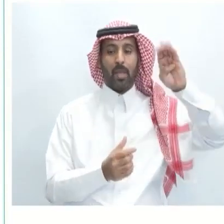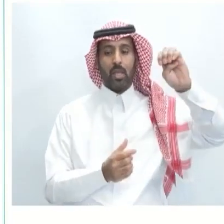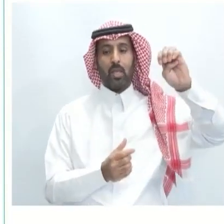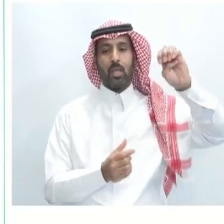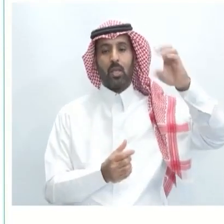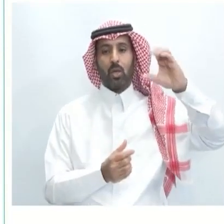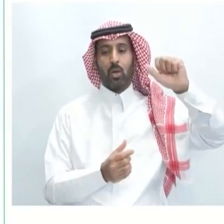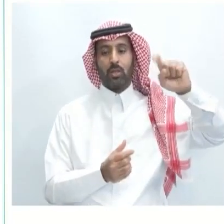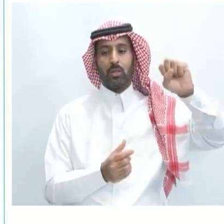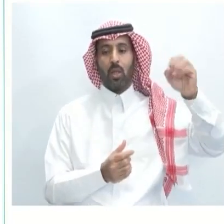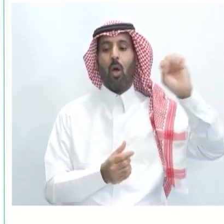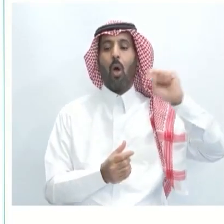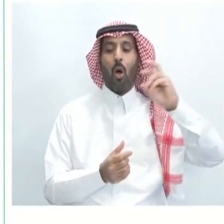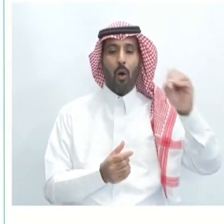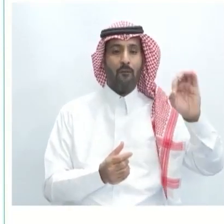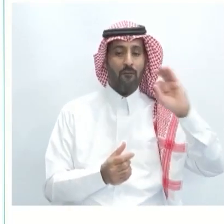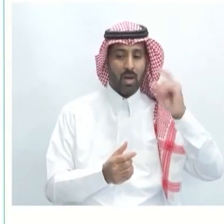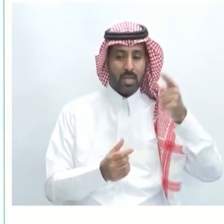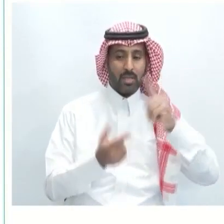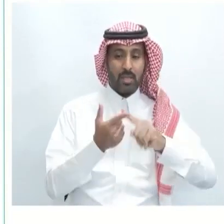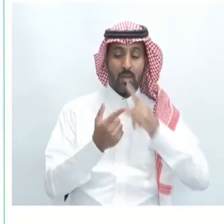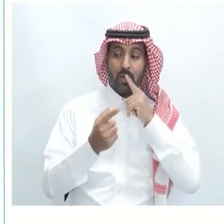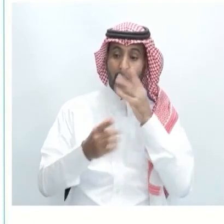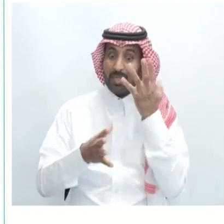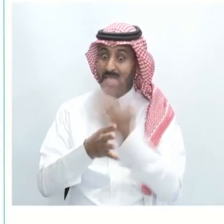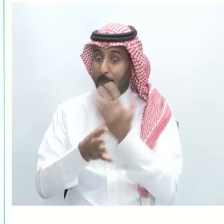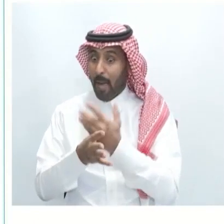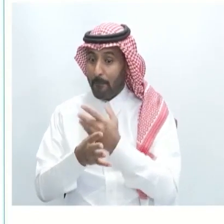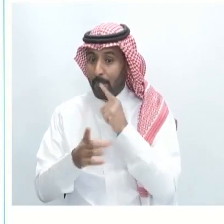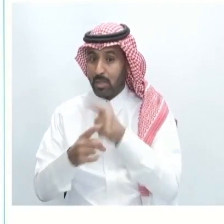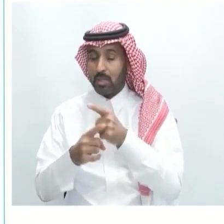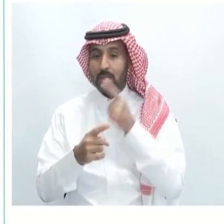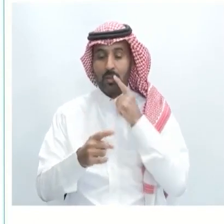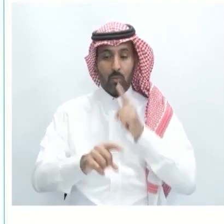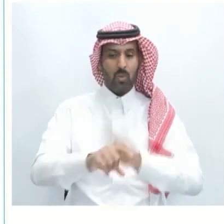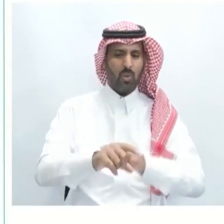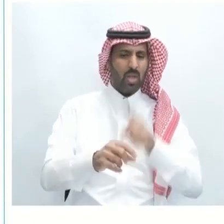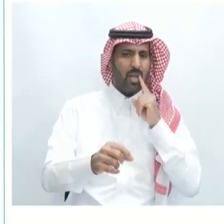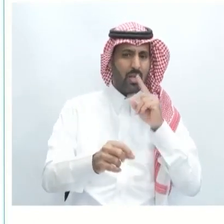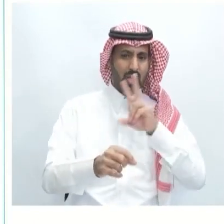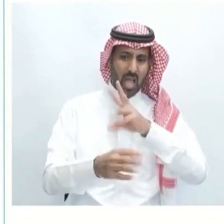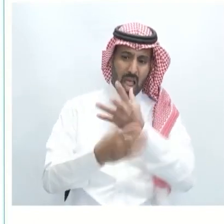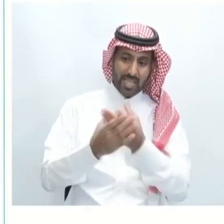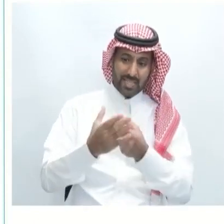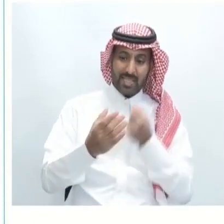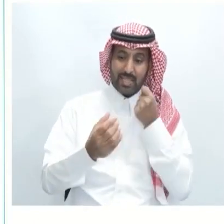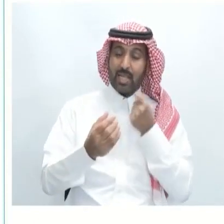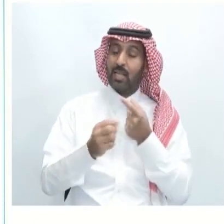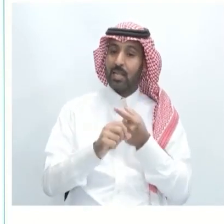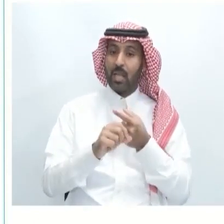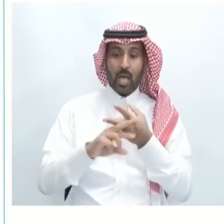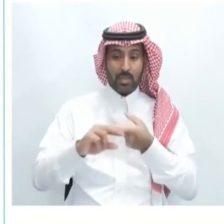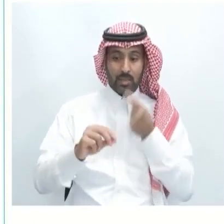cause here. Due to. Also the cause here. Since. As a result. This is an effect